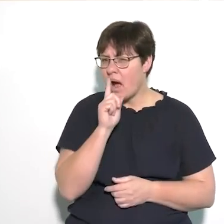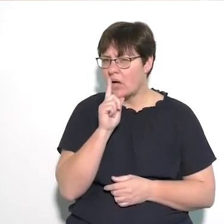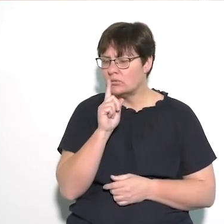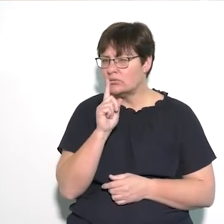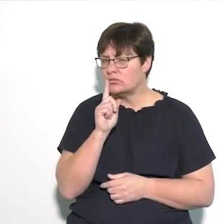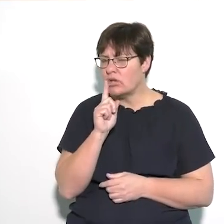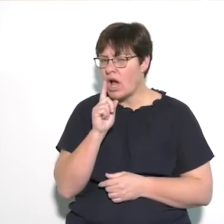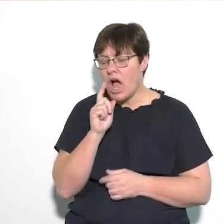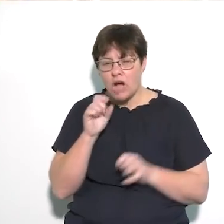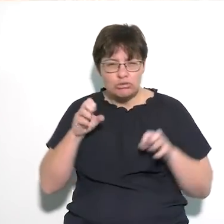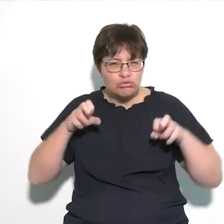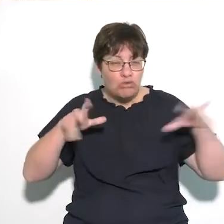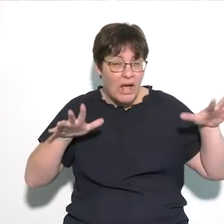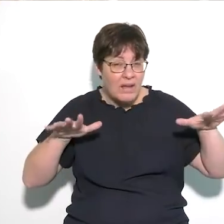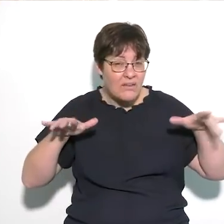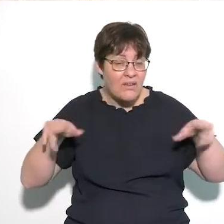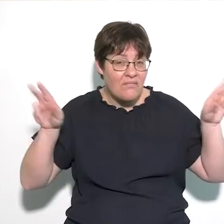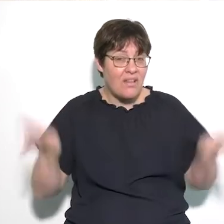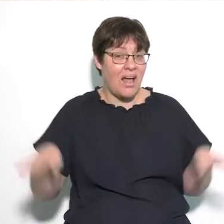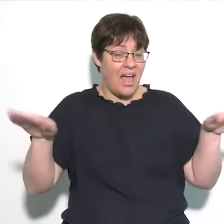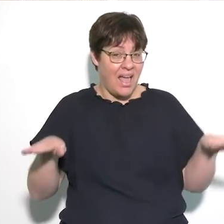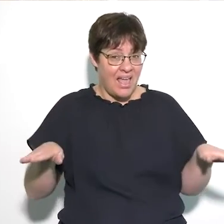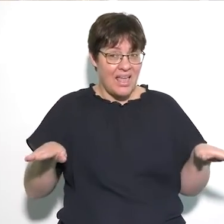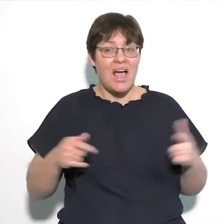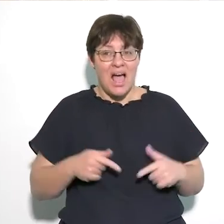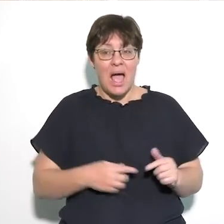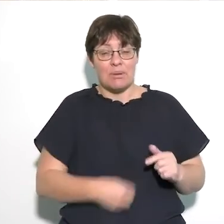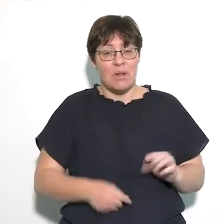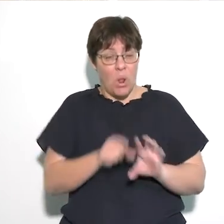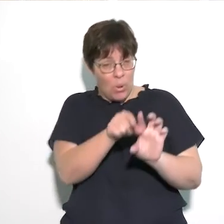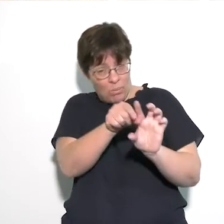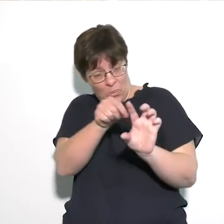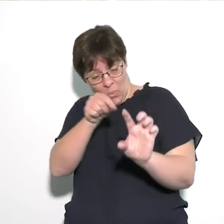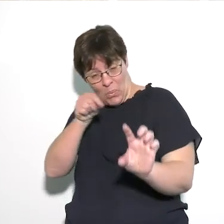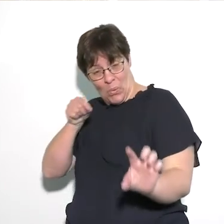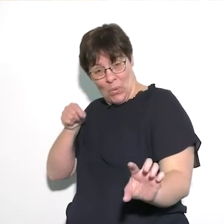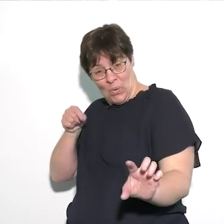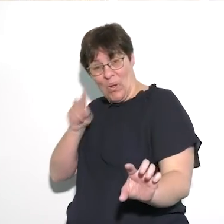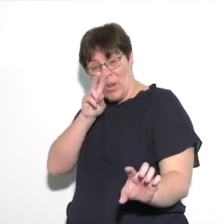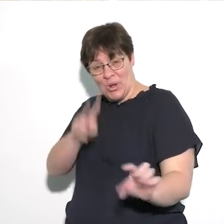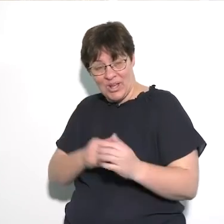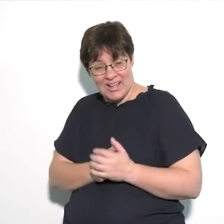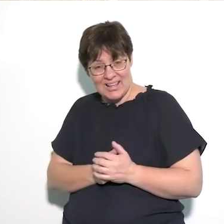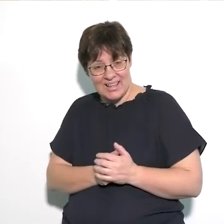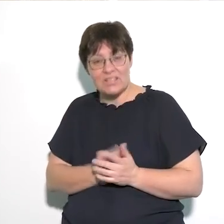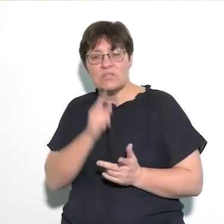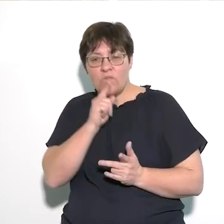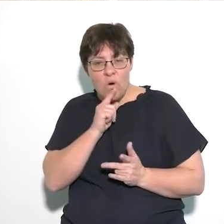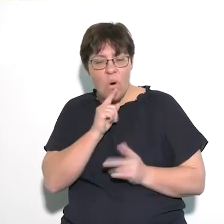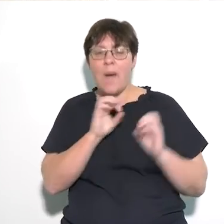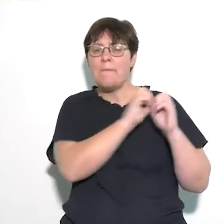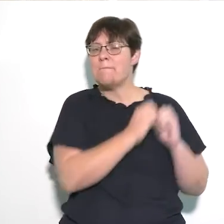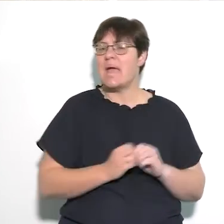a dragonfly? A dragonfly's abdomen sometimes looks longer. So to make